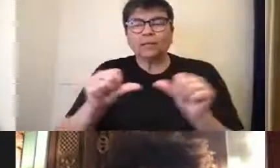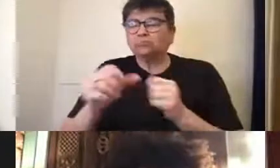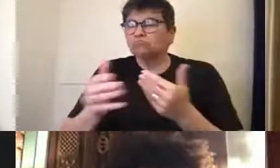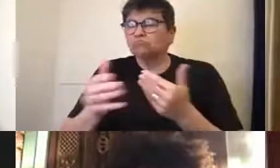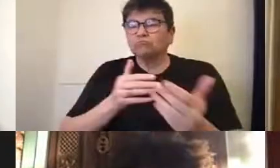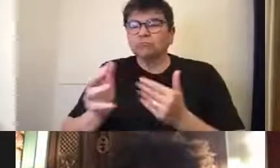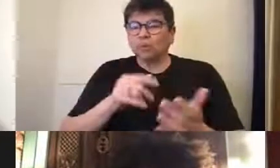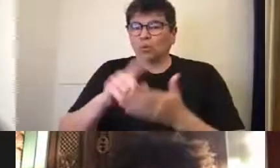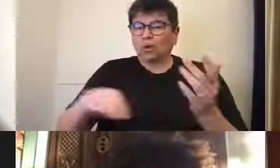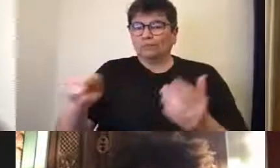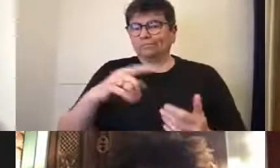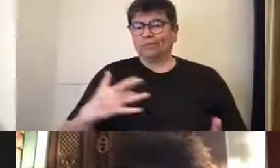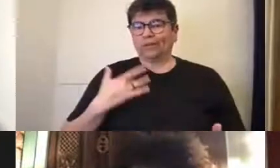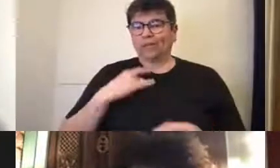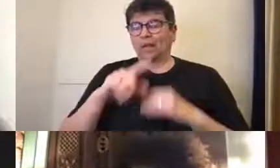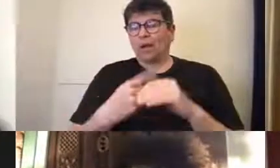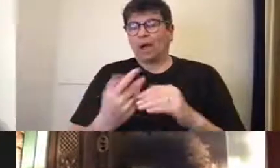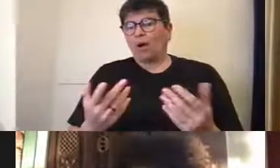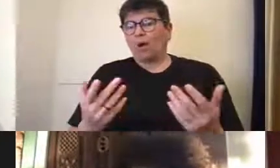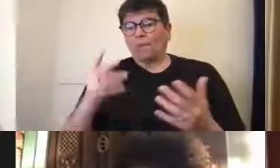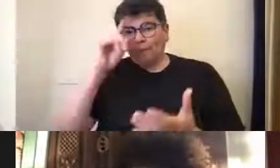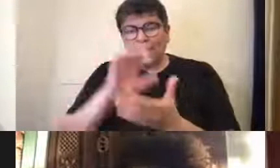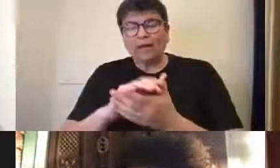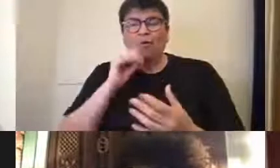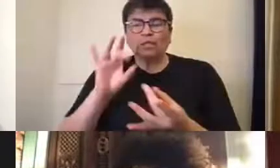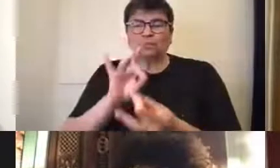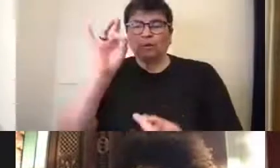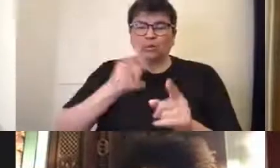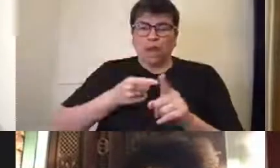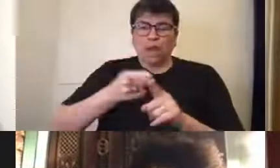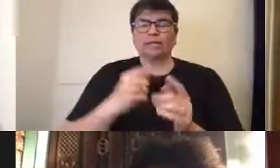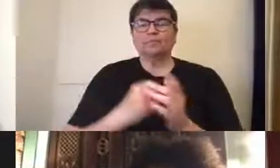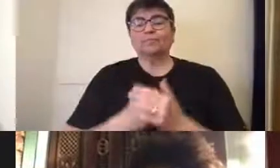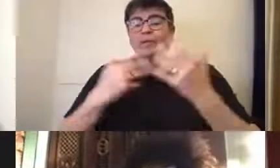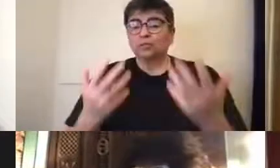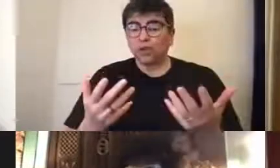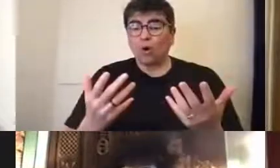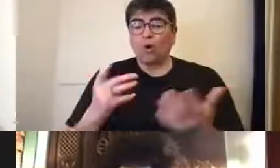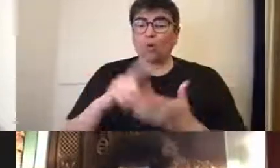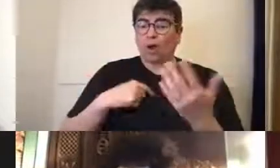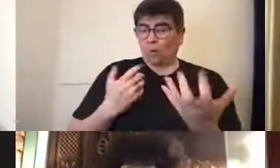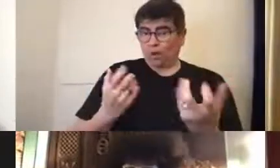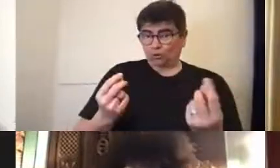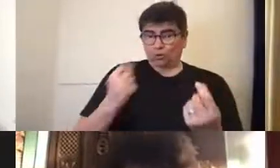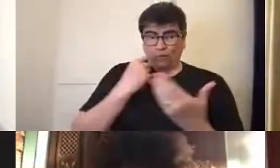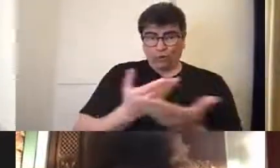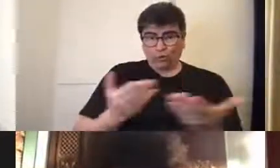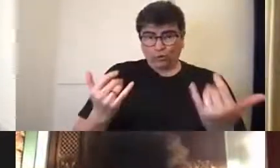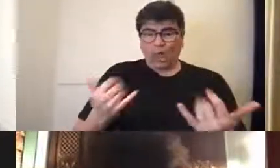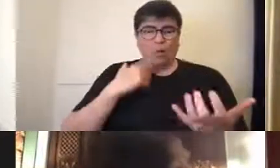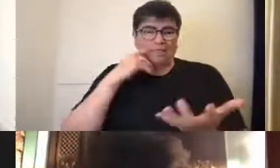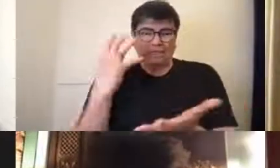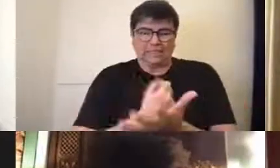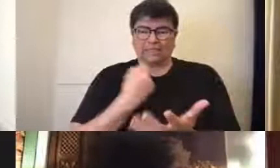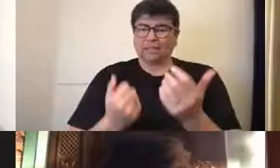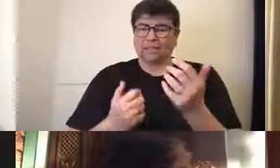one feels about belief or spirituality. So what I want to do, y'all, today is I want to make the most of the time we